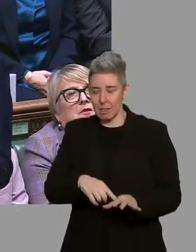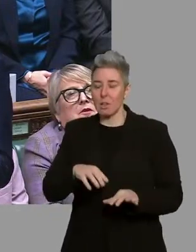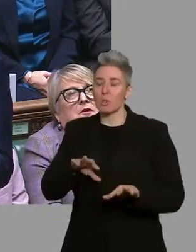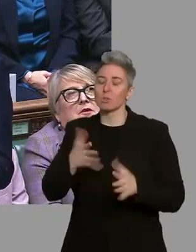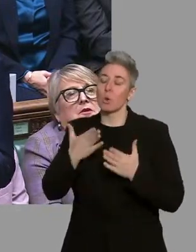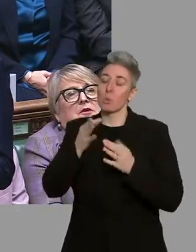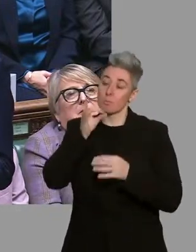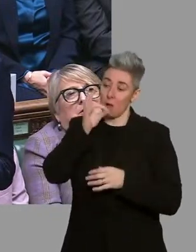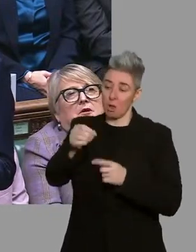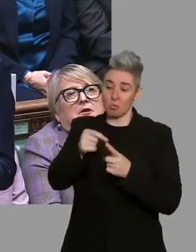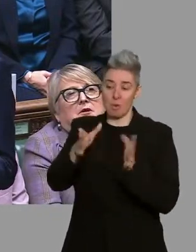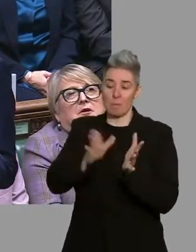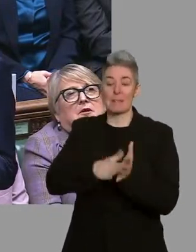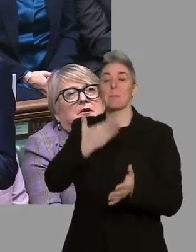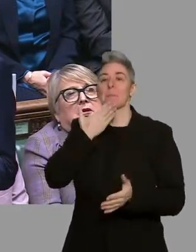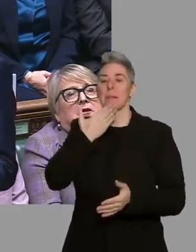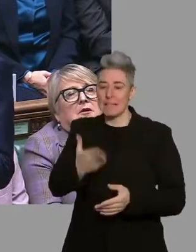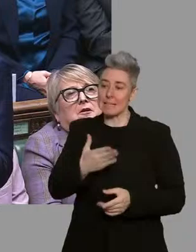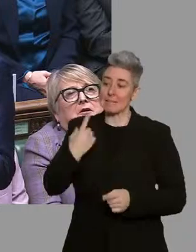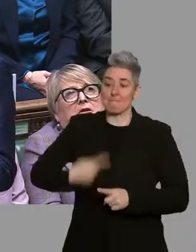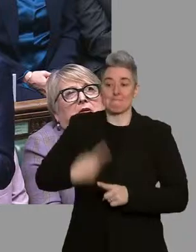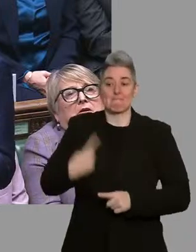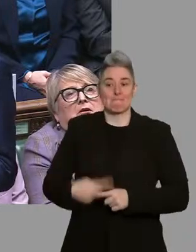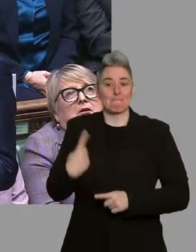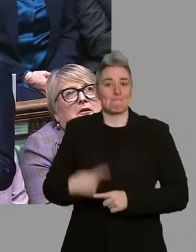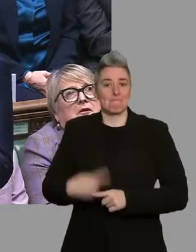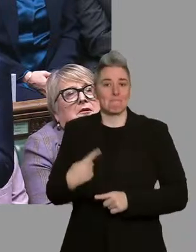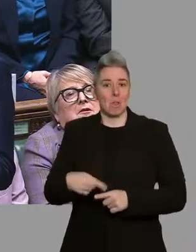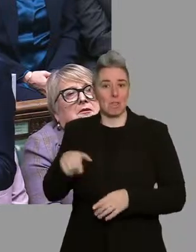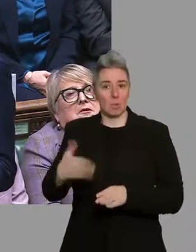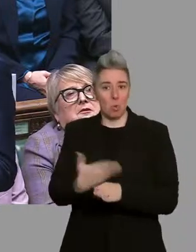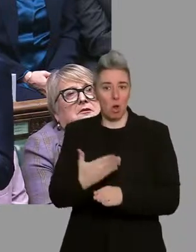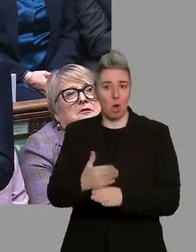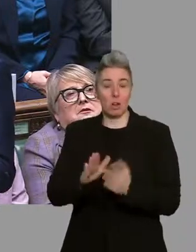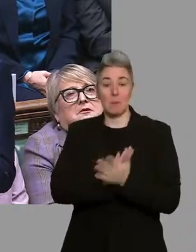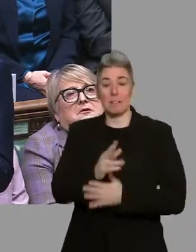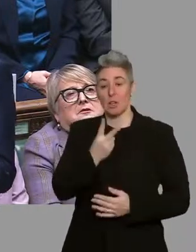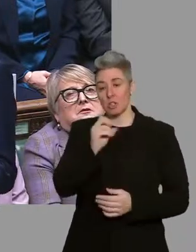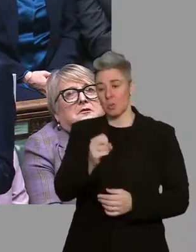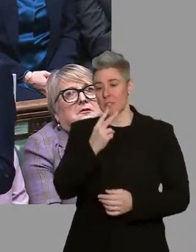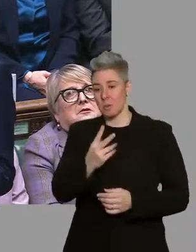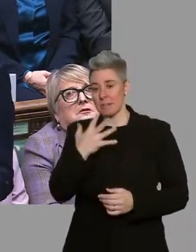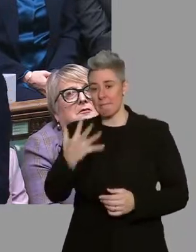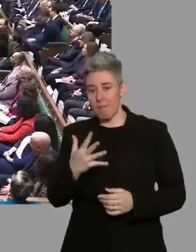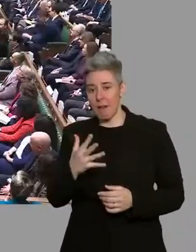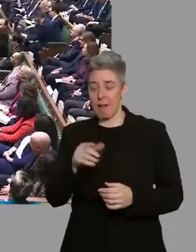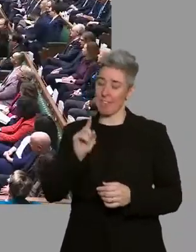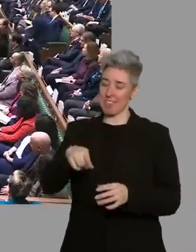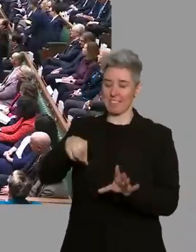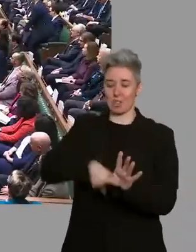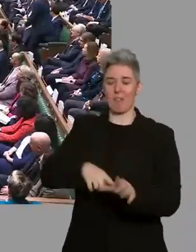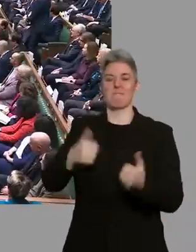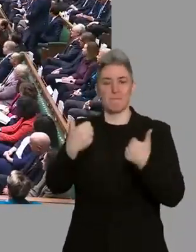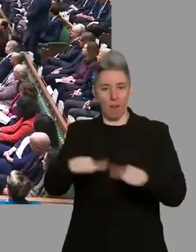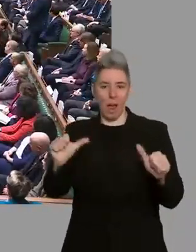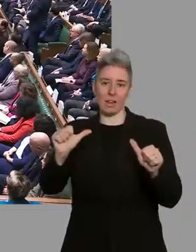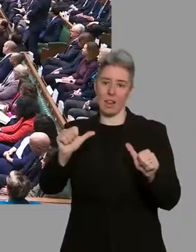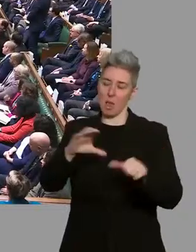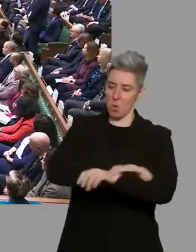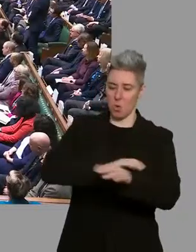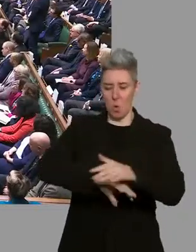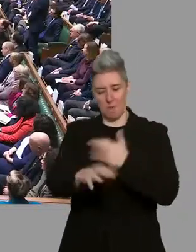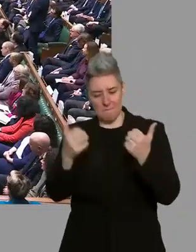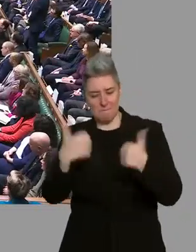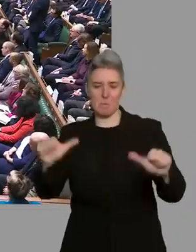so 2025 is the year we finally rise to the challenge of fixing care? Prime